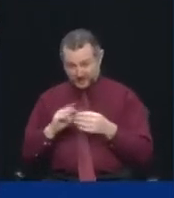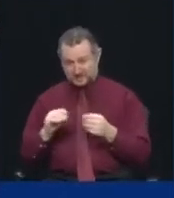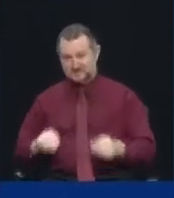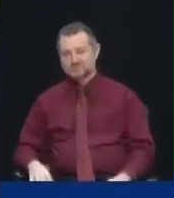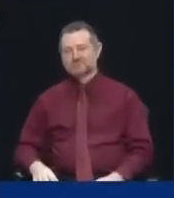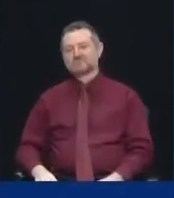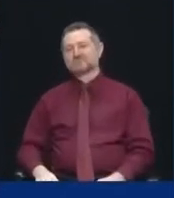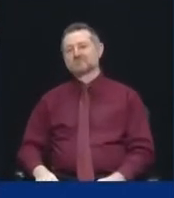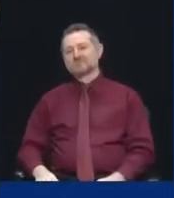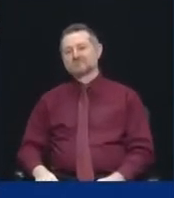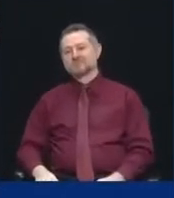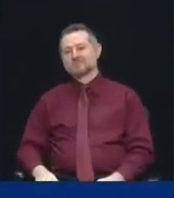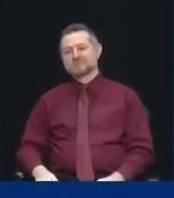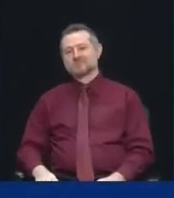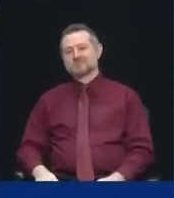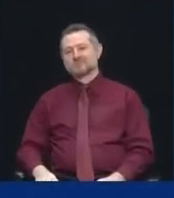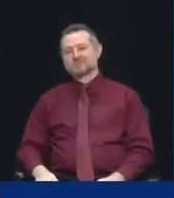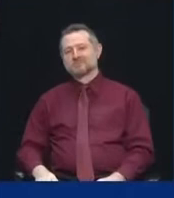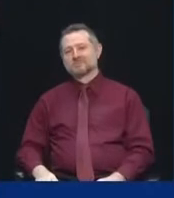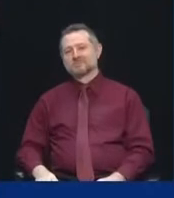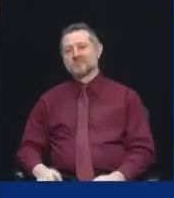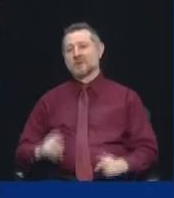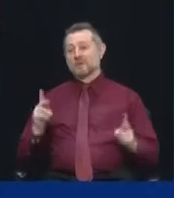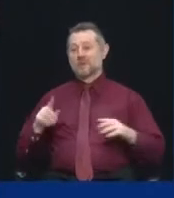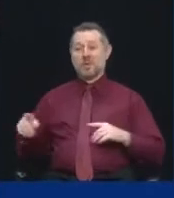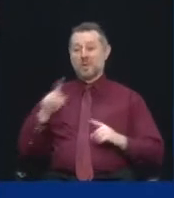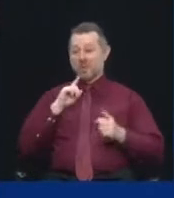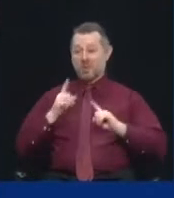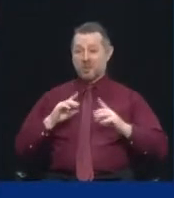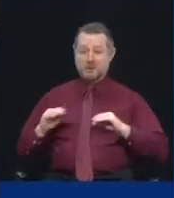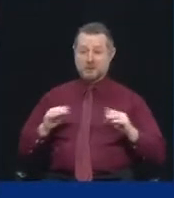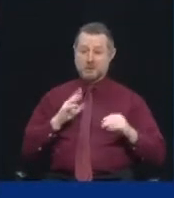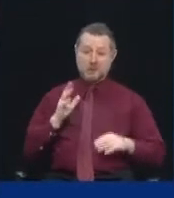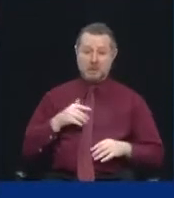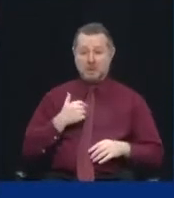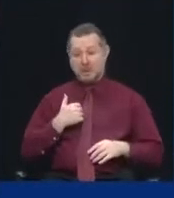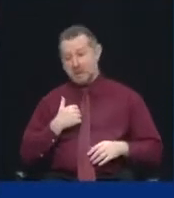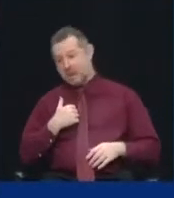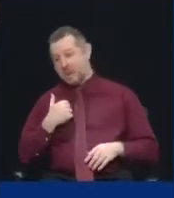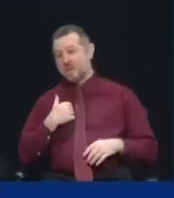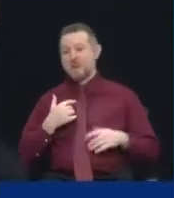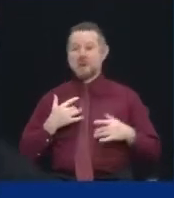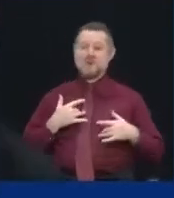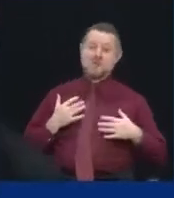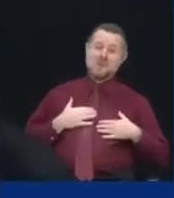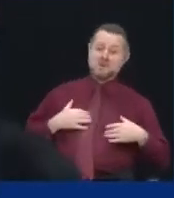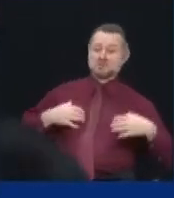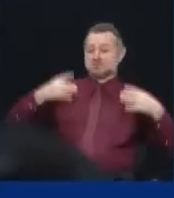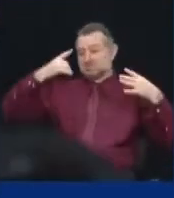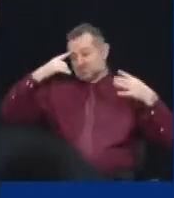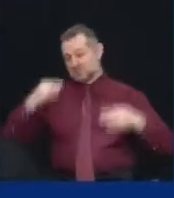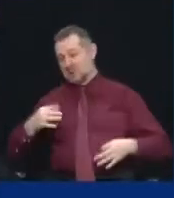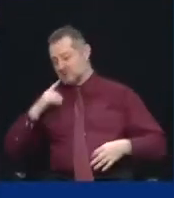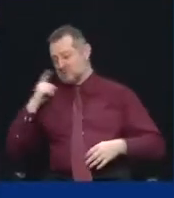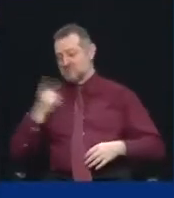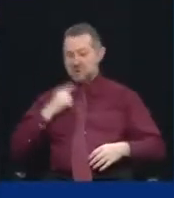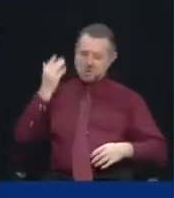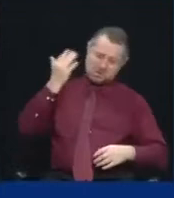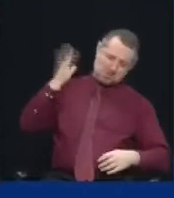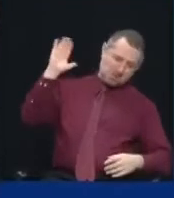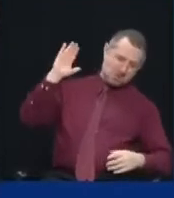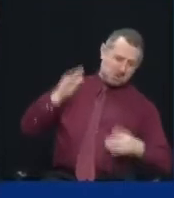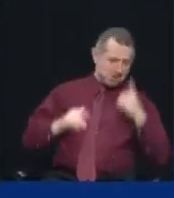People talk about the vaccine and, well, this is a decision I have to make for myself. Yes, it's a decision you have to make for